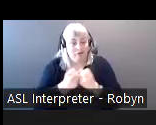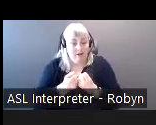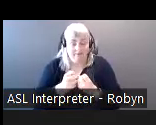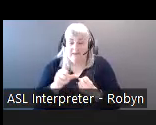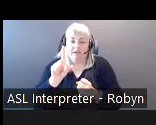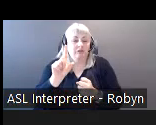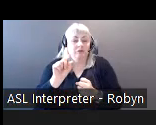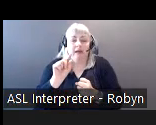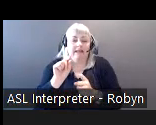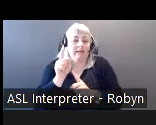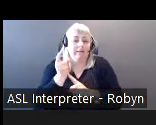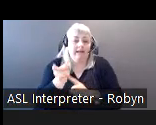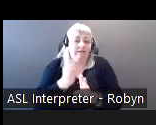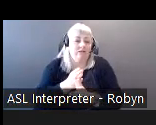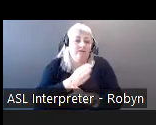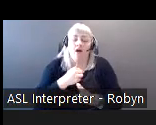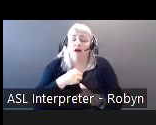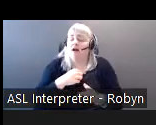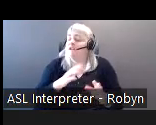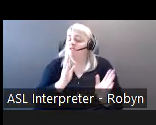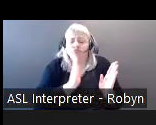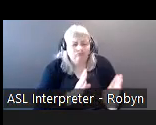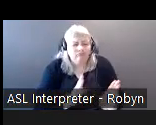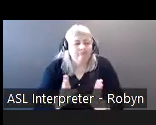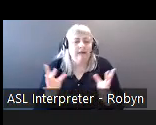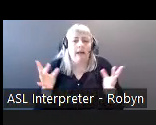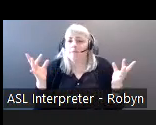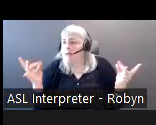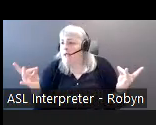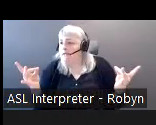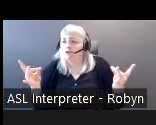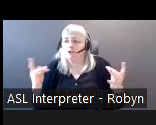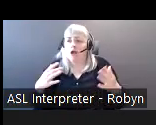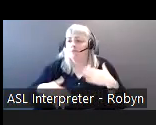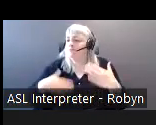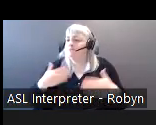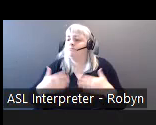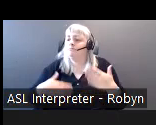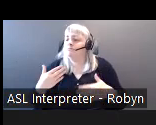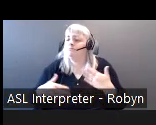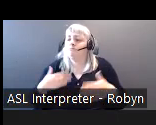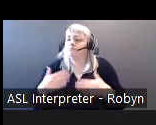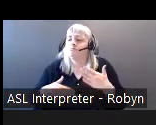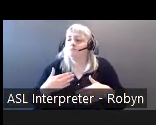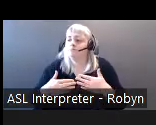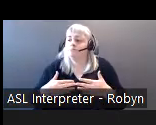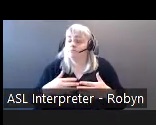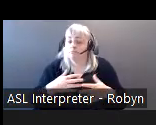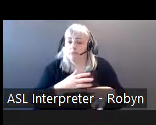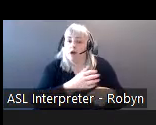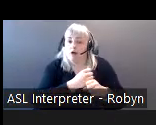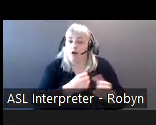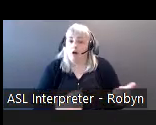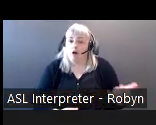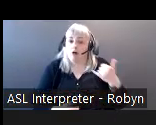all my meditation and gearing up and feeling very much in my window. And then I got a phone call from